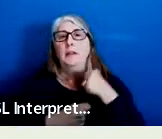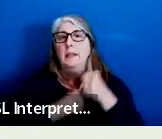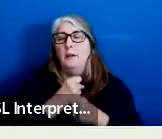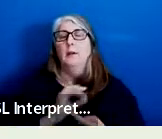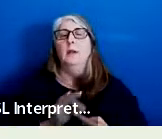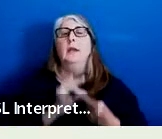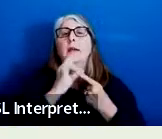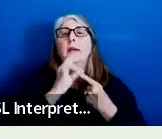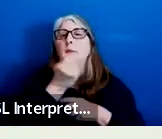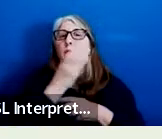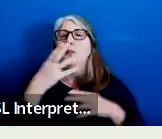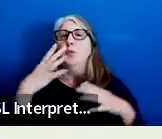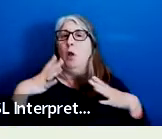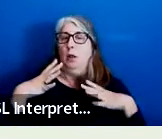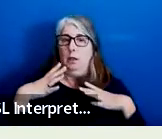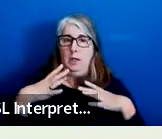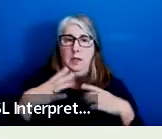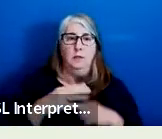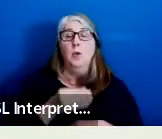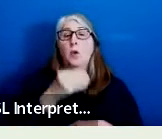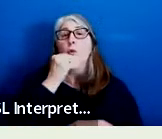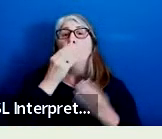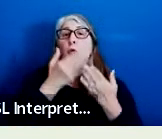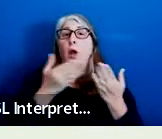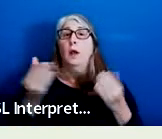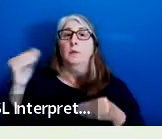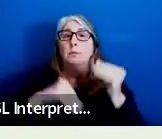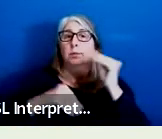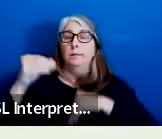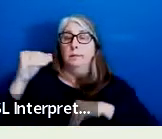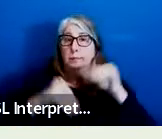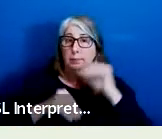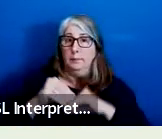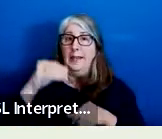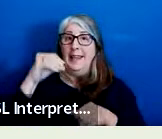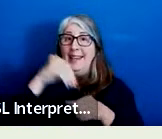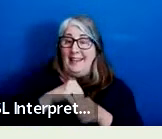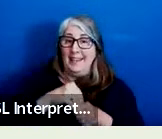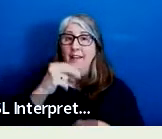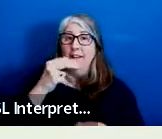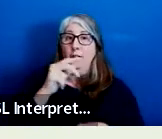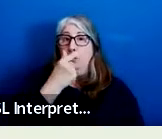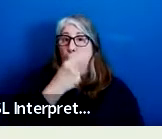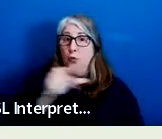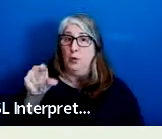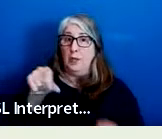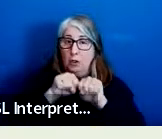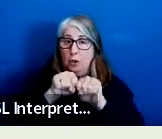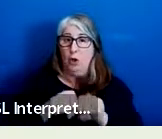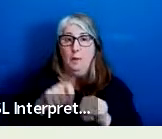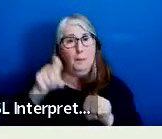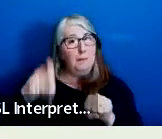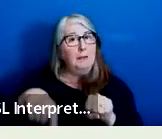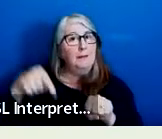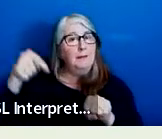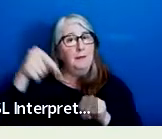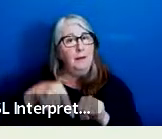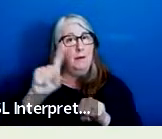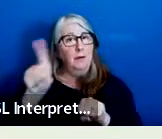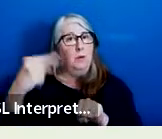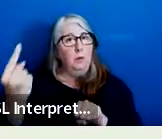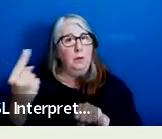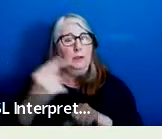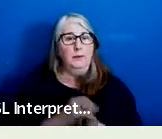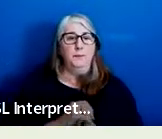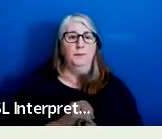The food-related items must be placed in the county-issued 32-gallon green wheeled cart.